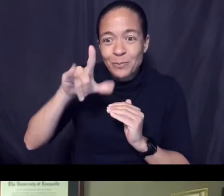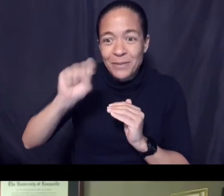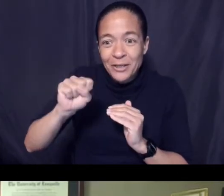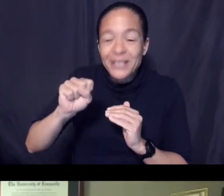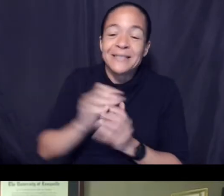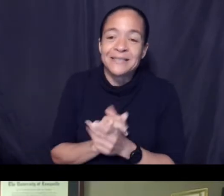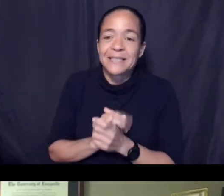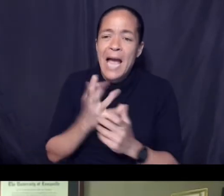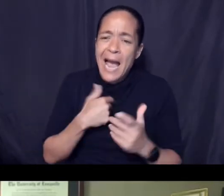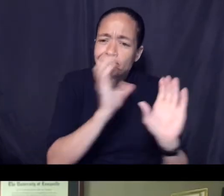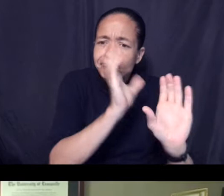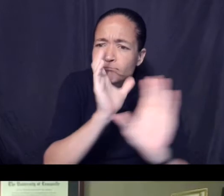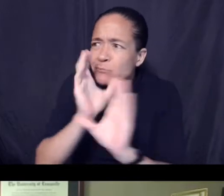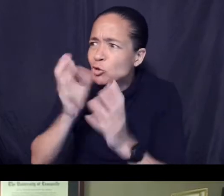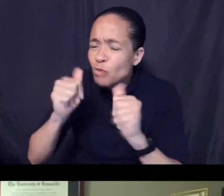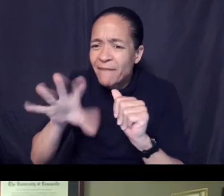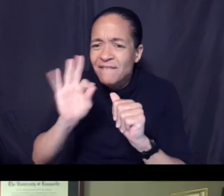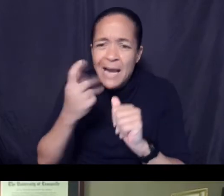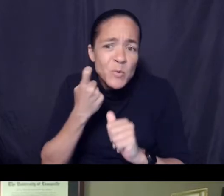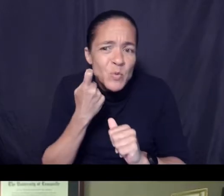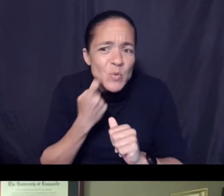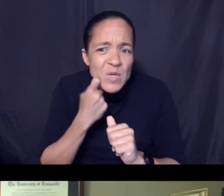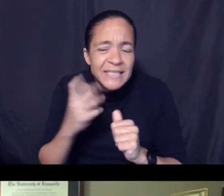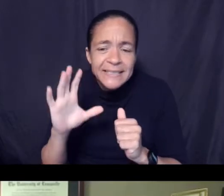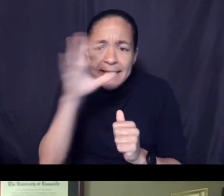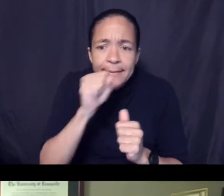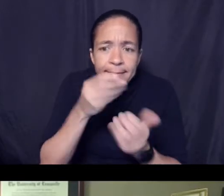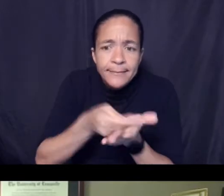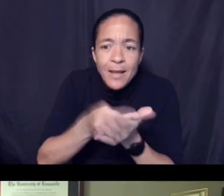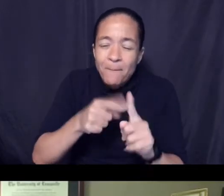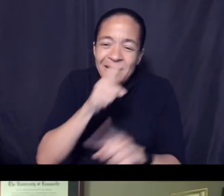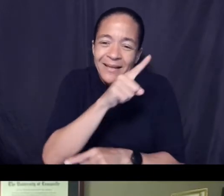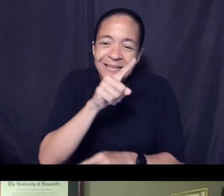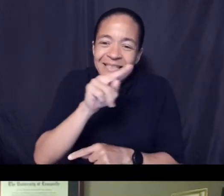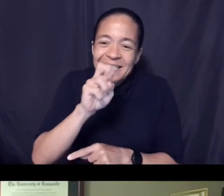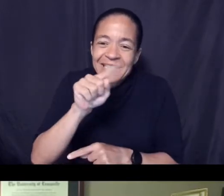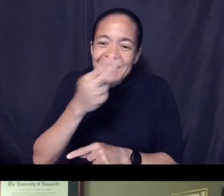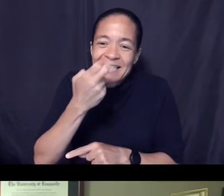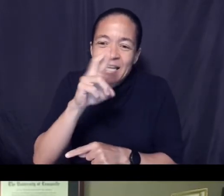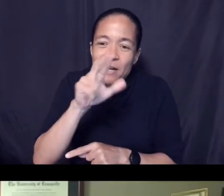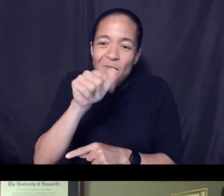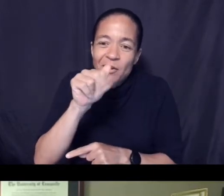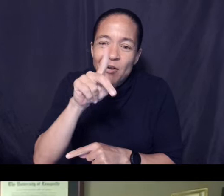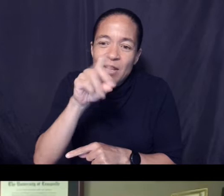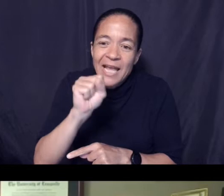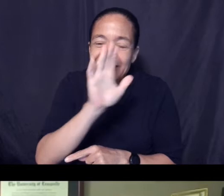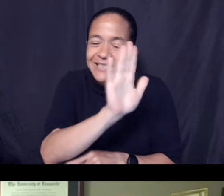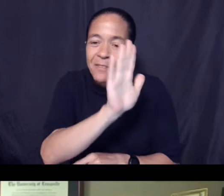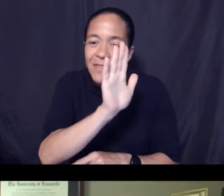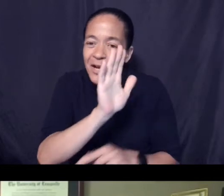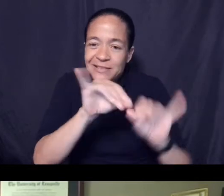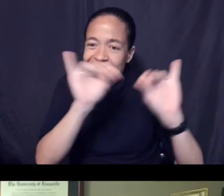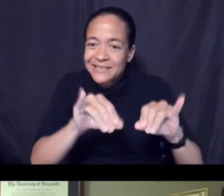estimates. There are some estimates from the Netherlands that clearly has a different healthcare system than we do. And there are some lower